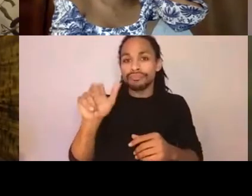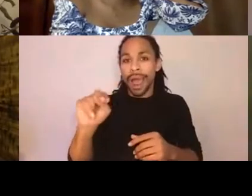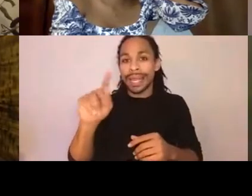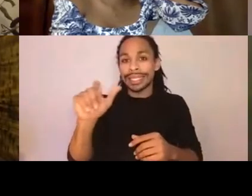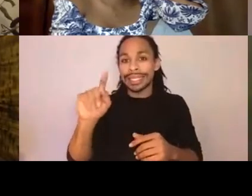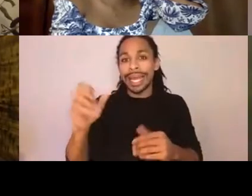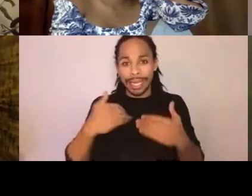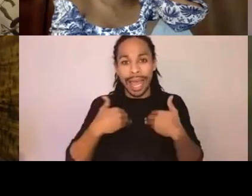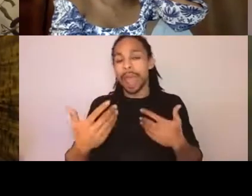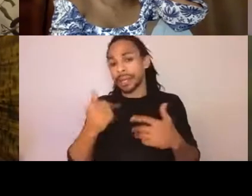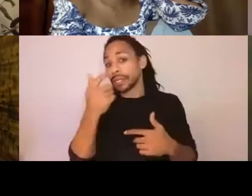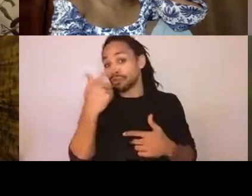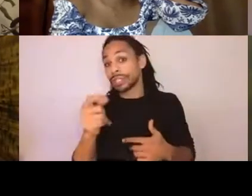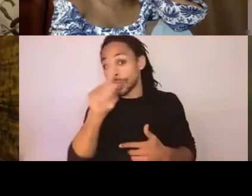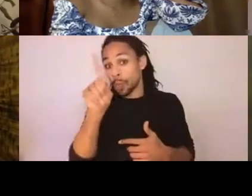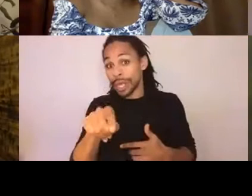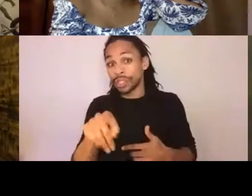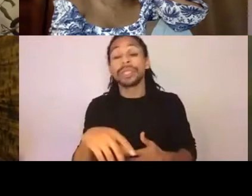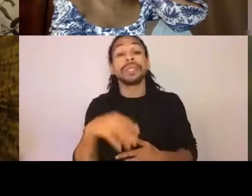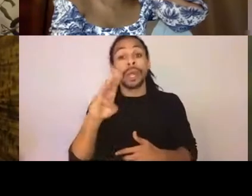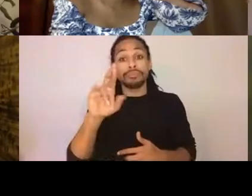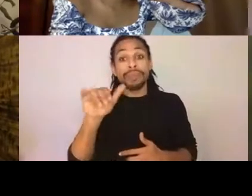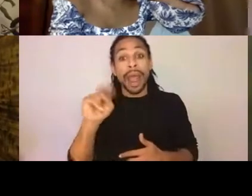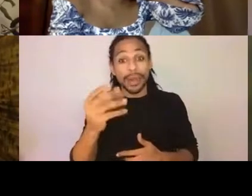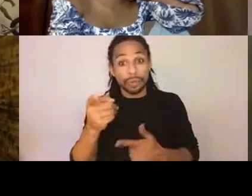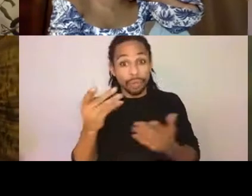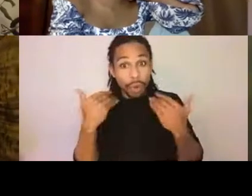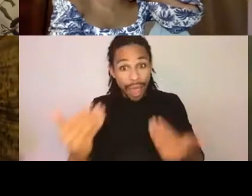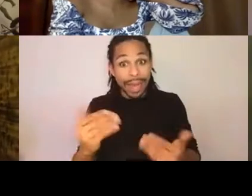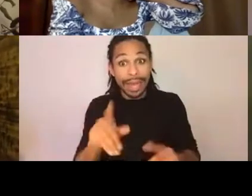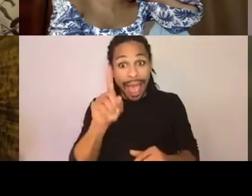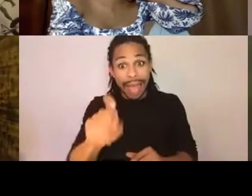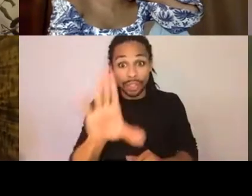interesting question. Brian, do you want to ask your question?